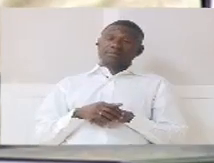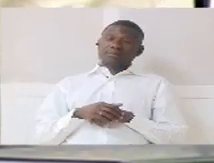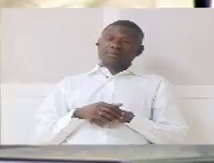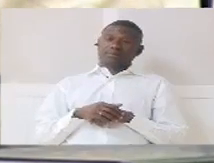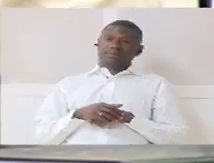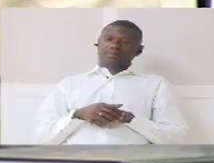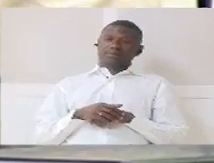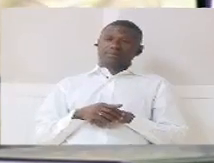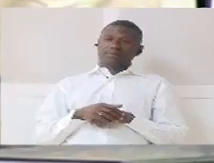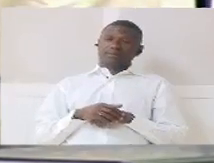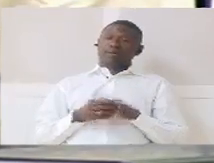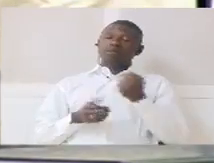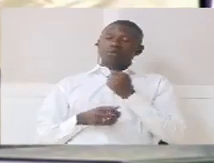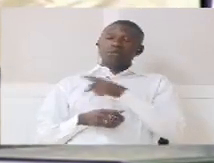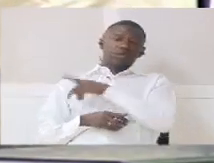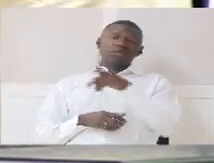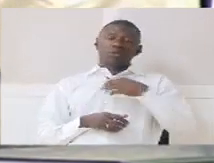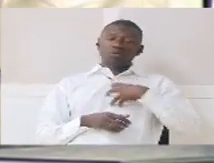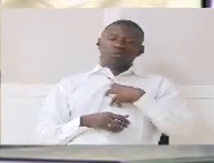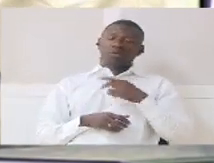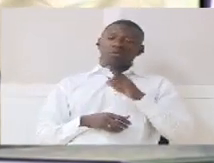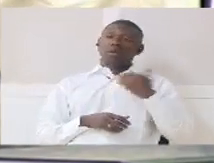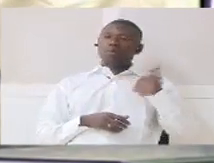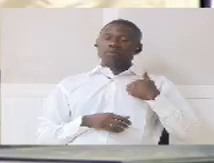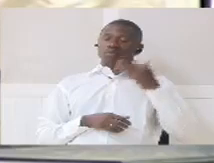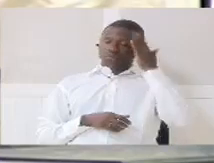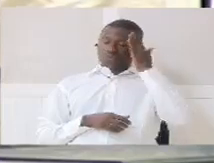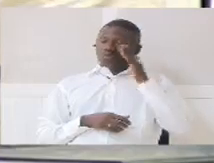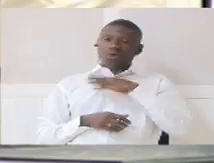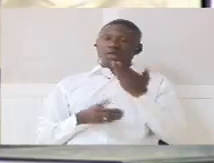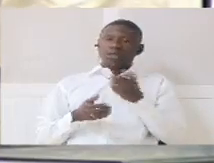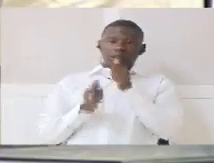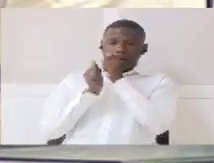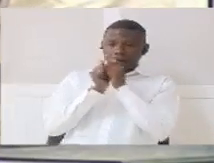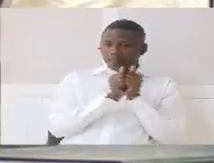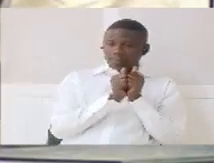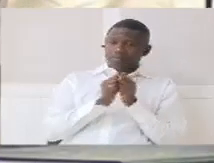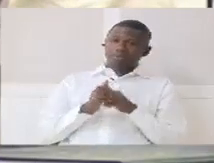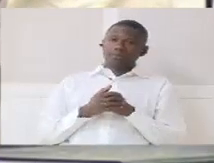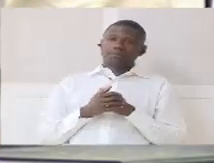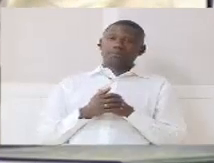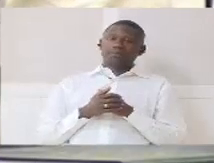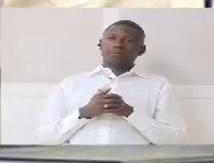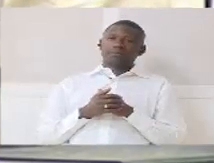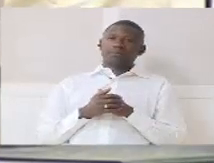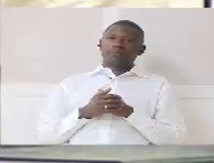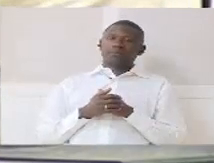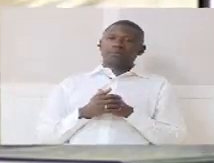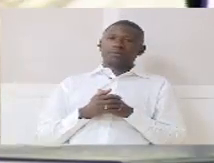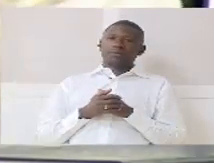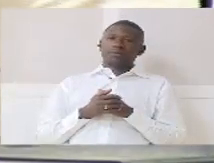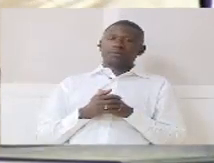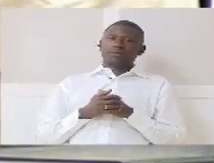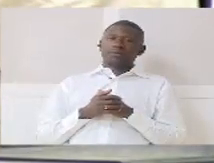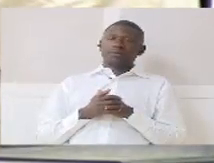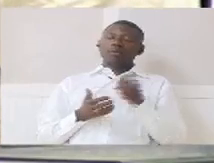Moli Alebe Daming. Because they didn't, the authorities so didn't want to know where they are. Korta le kenyula medical paper there because under ke arrange ye sambal